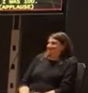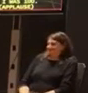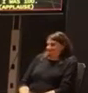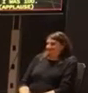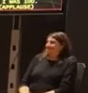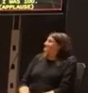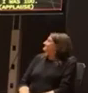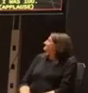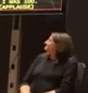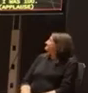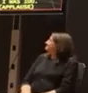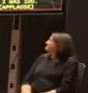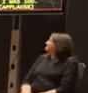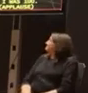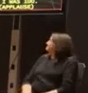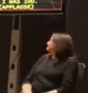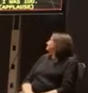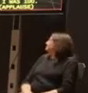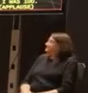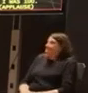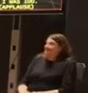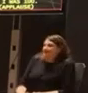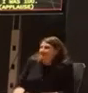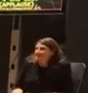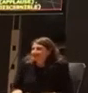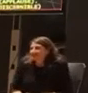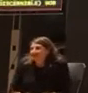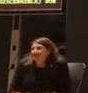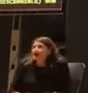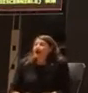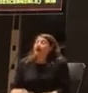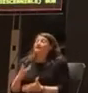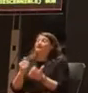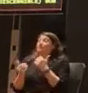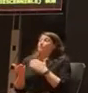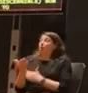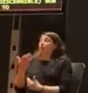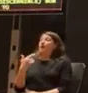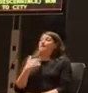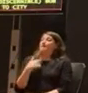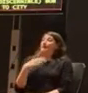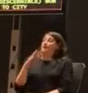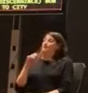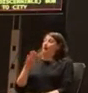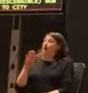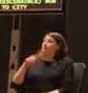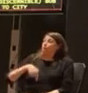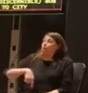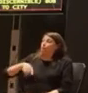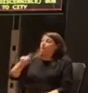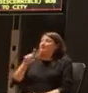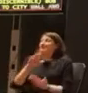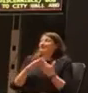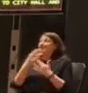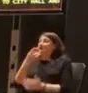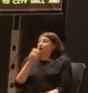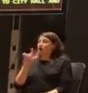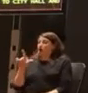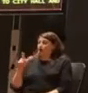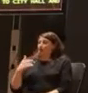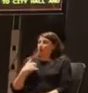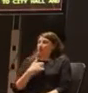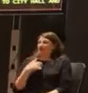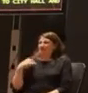This morning, Bob and I went to City Hall and delivered 100 books to